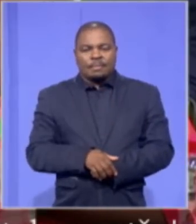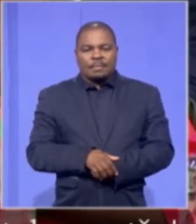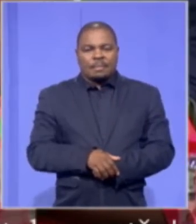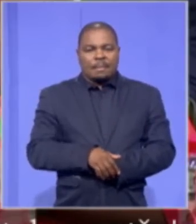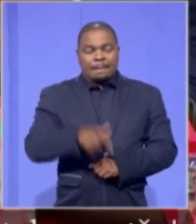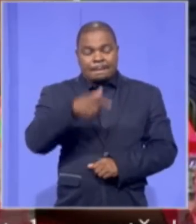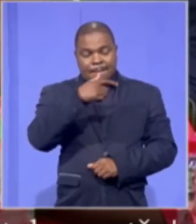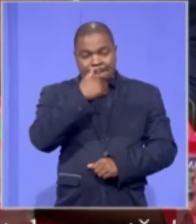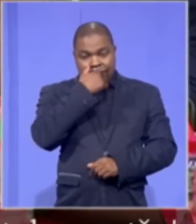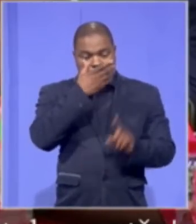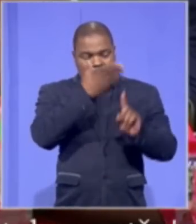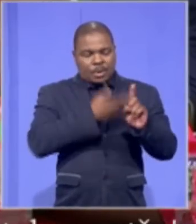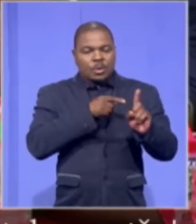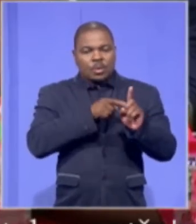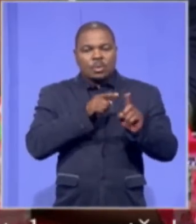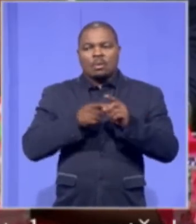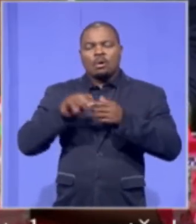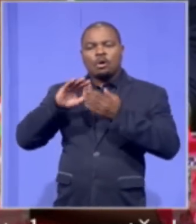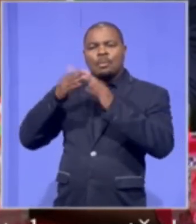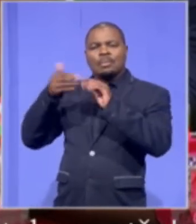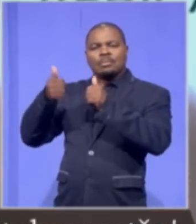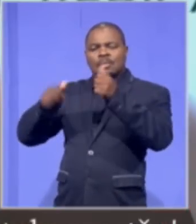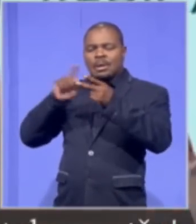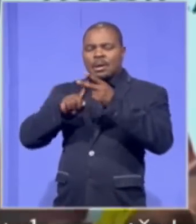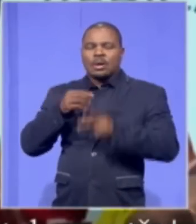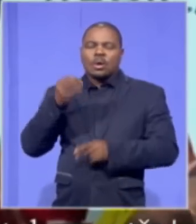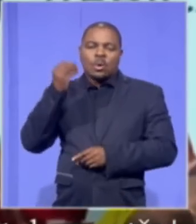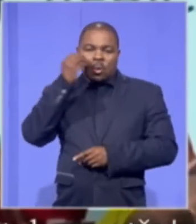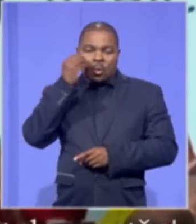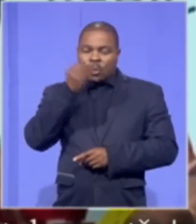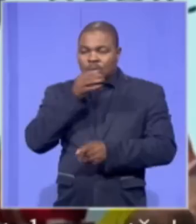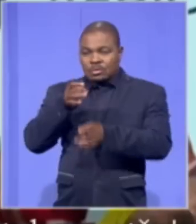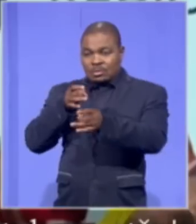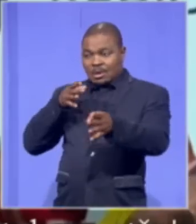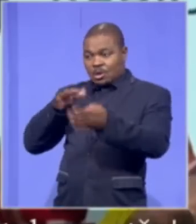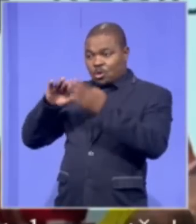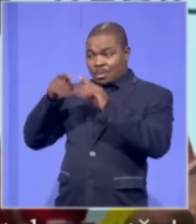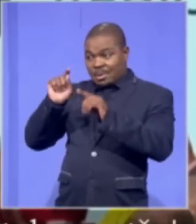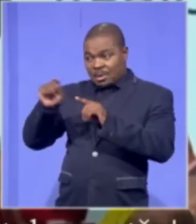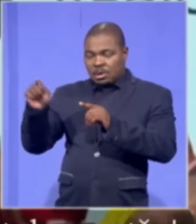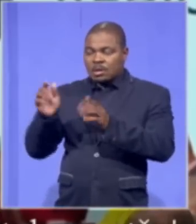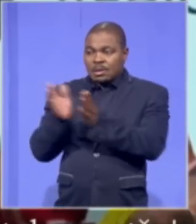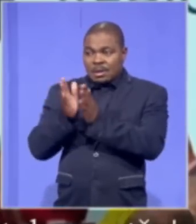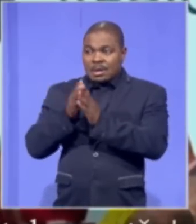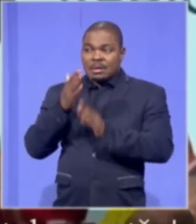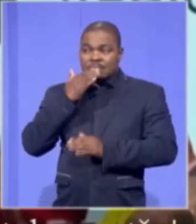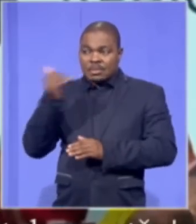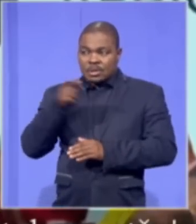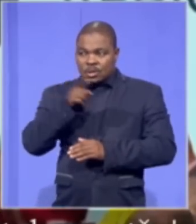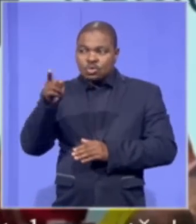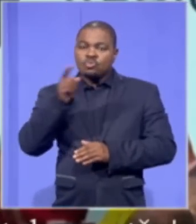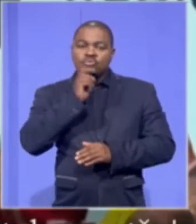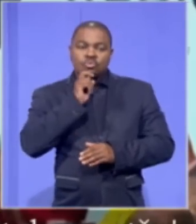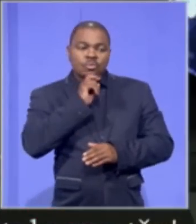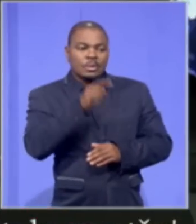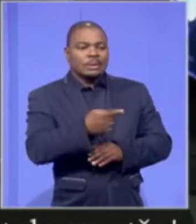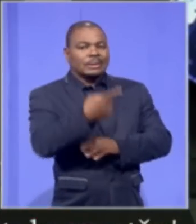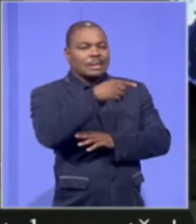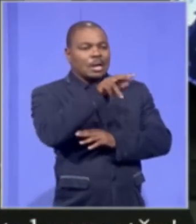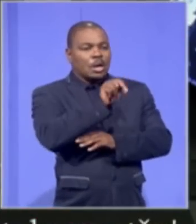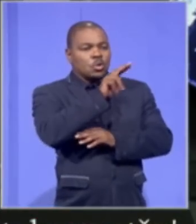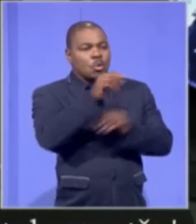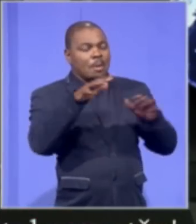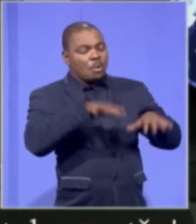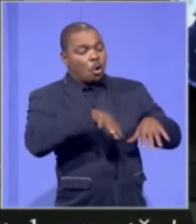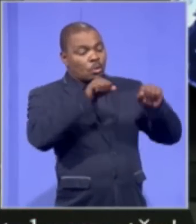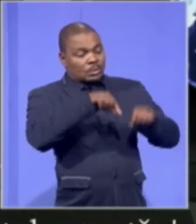Ramaphosa o ipileditše go baetapele ba setšhaba le baetapele ba Makhoisan go šomiša monyetla wa Afrika Borwa wa go ba beng gae ba kopana kgothe ya dinaga tša